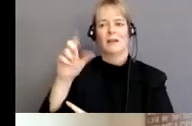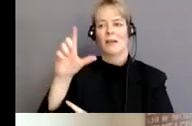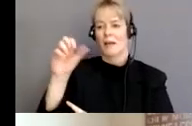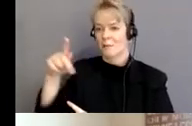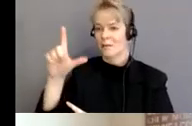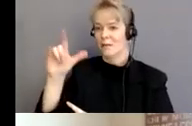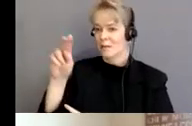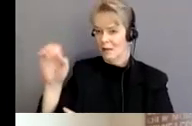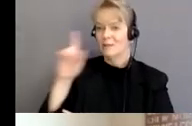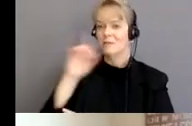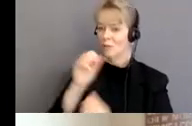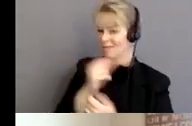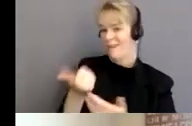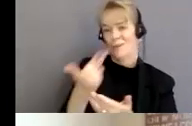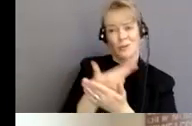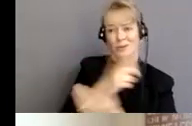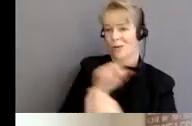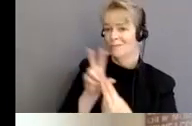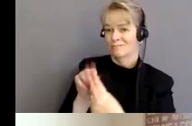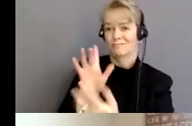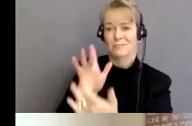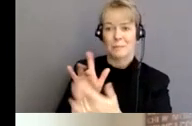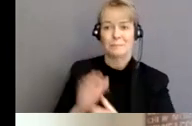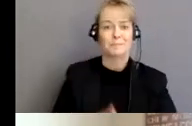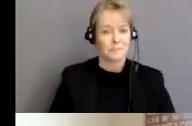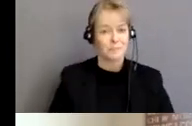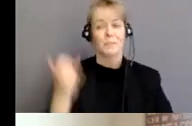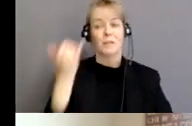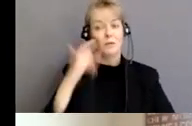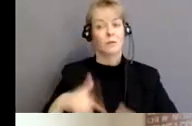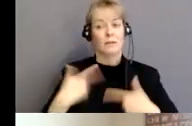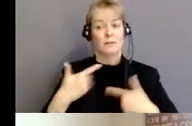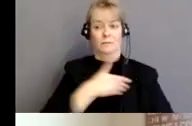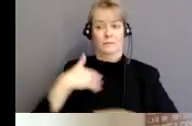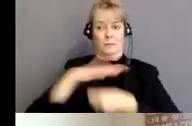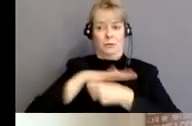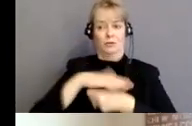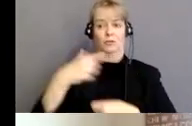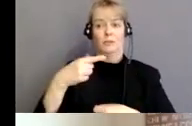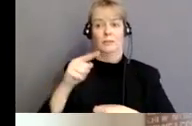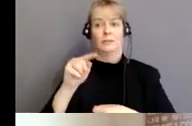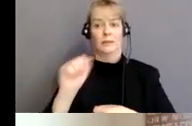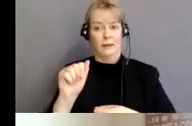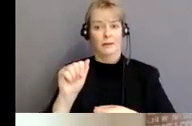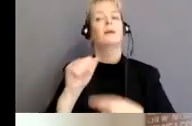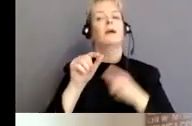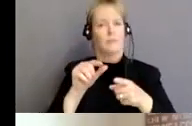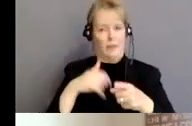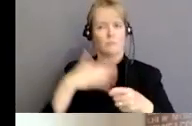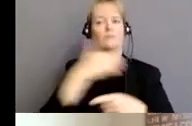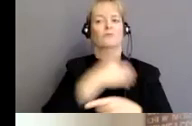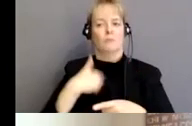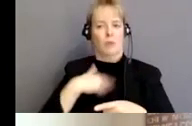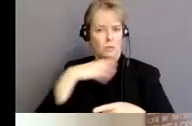resource that people can tap into. If you live in the GTA area, there's also a Toronto Seniors Helpline. They also have outreach